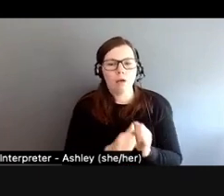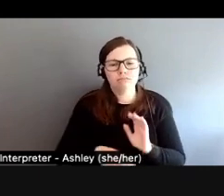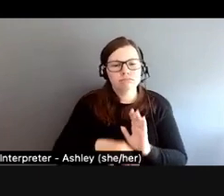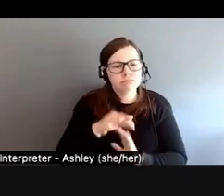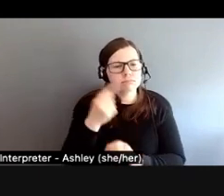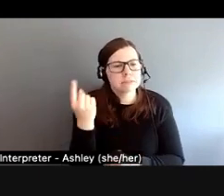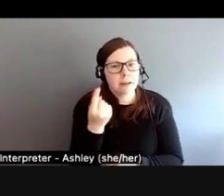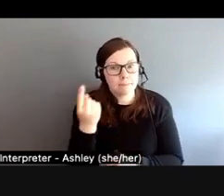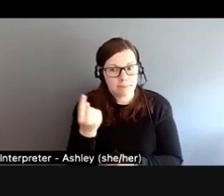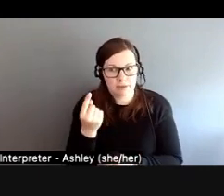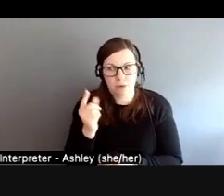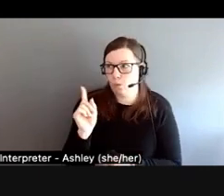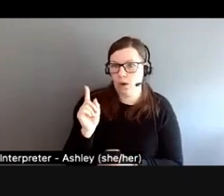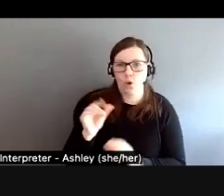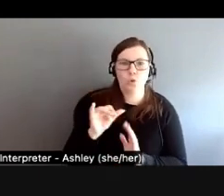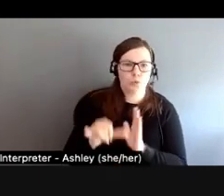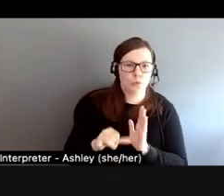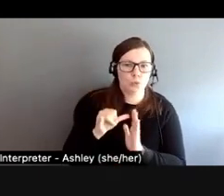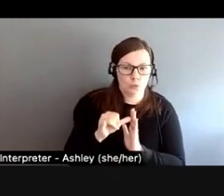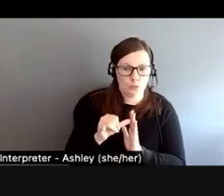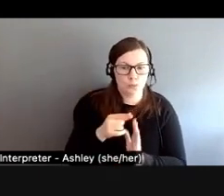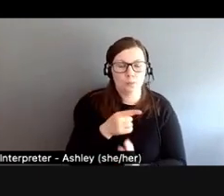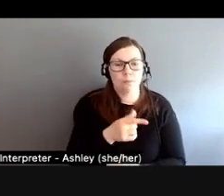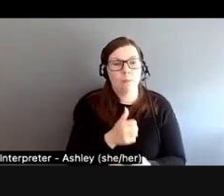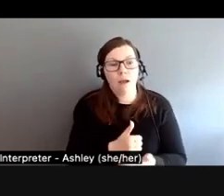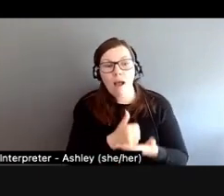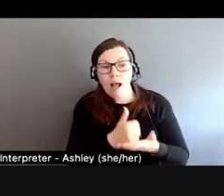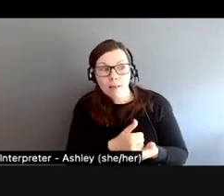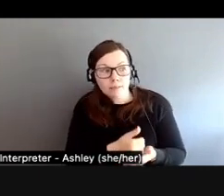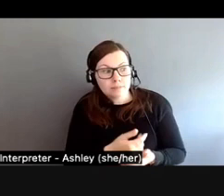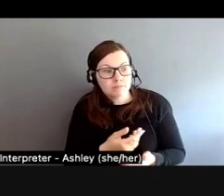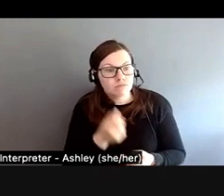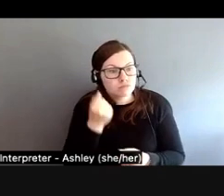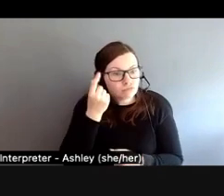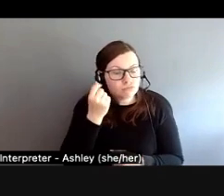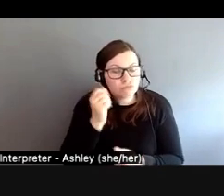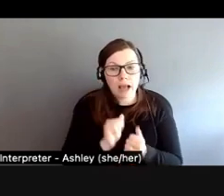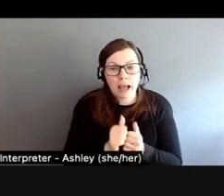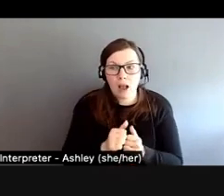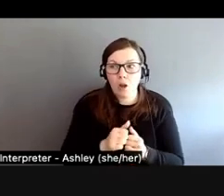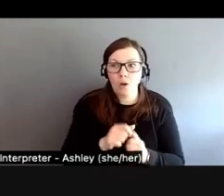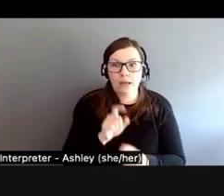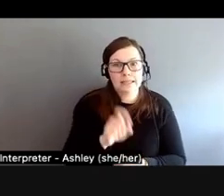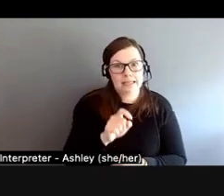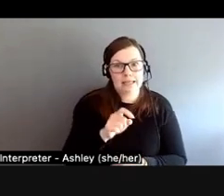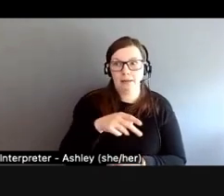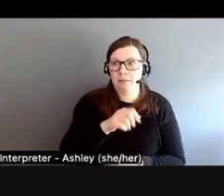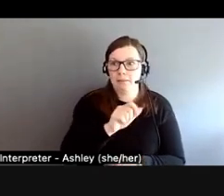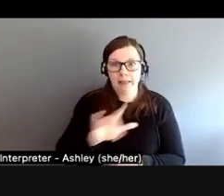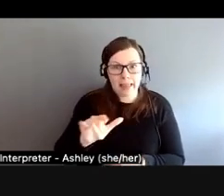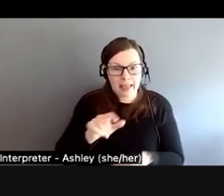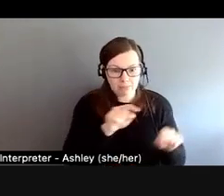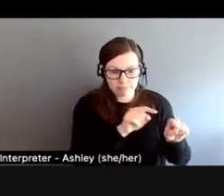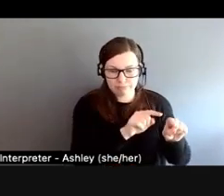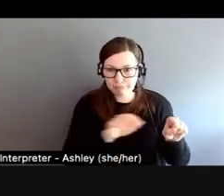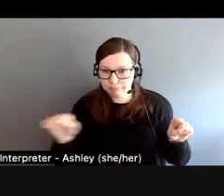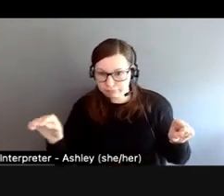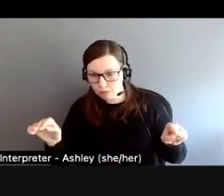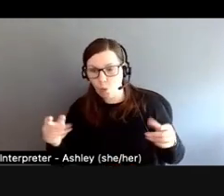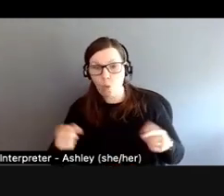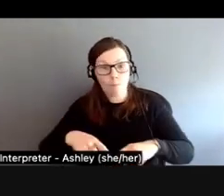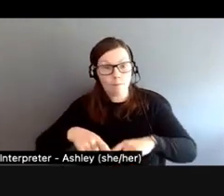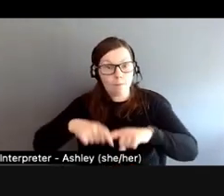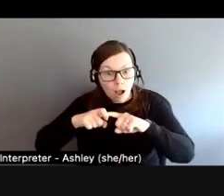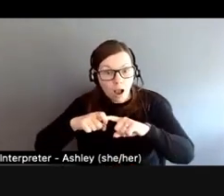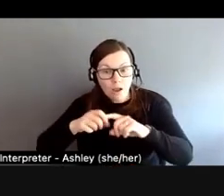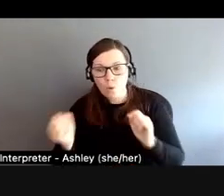them to play the video, pause the video, maybe repeat it again, find